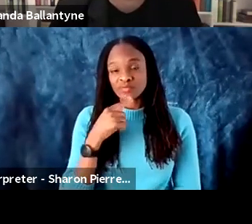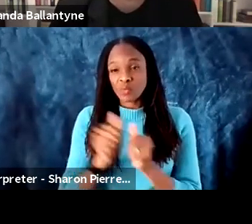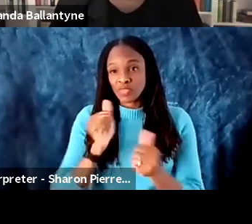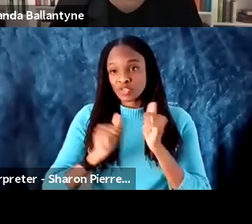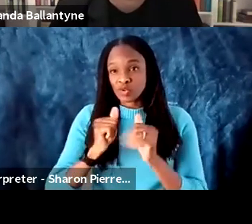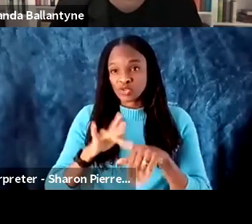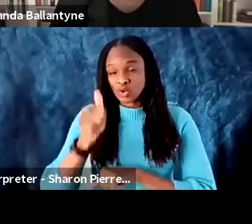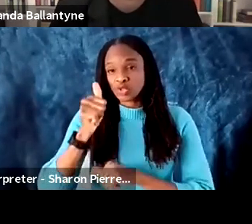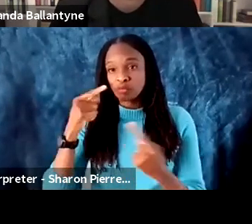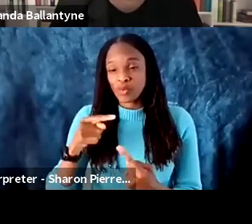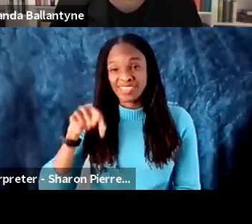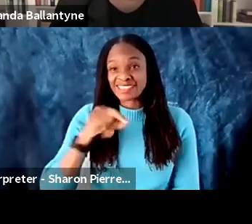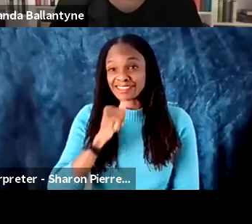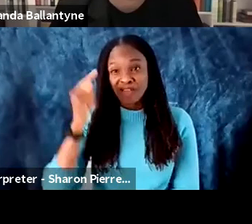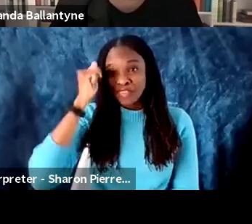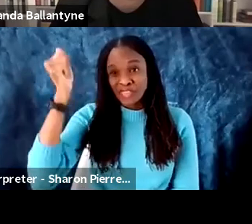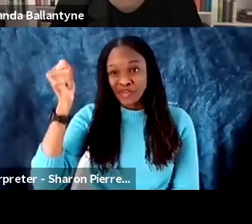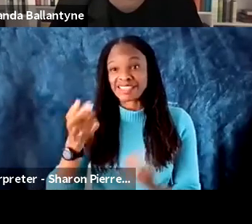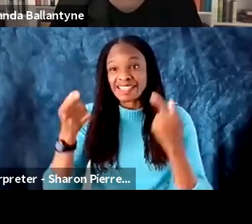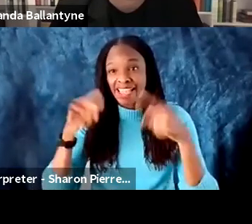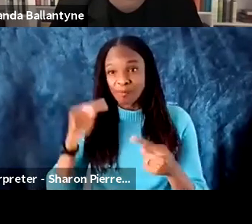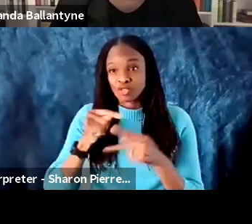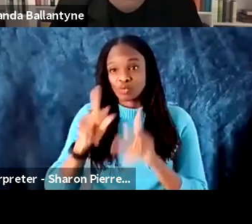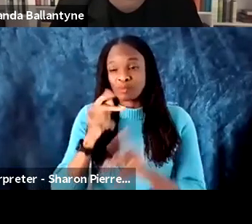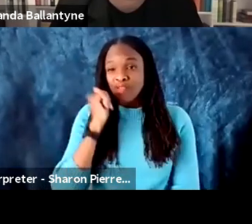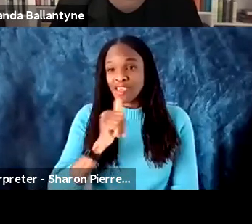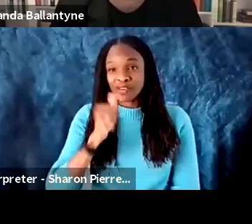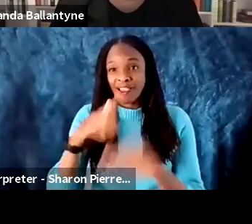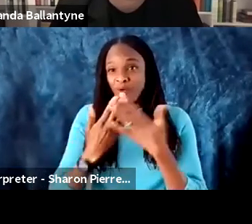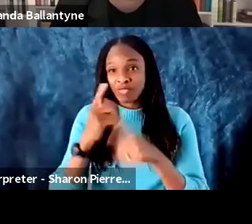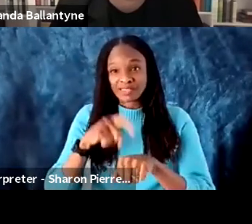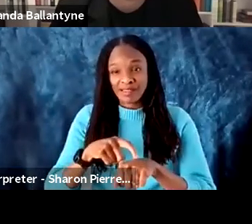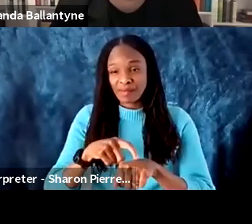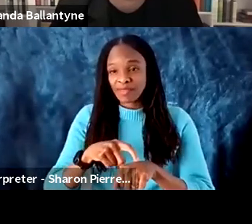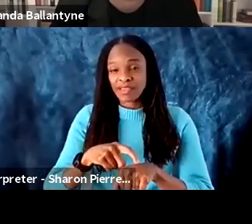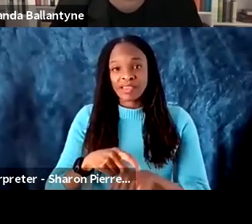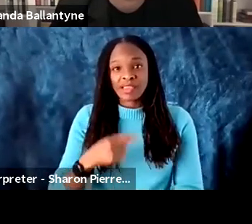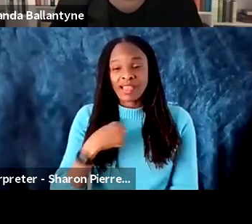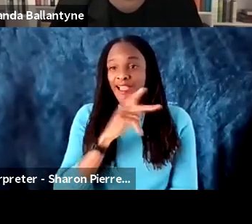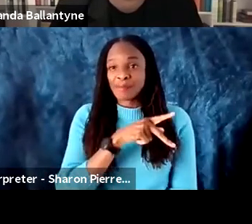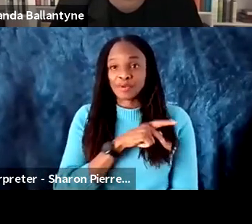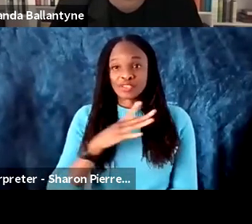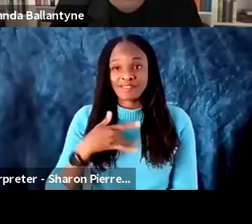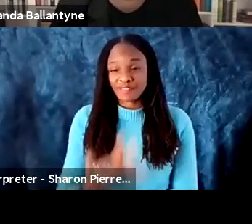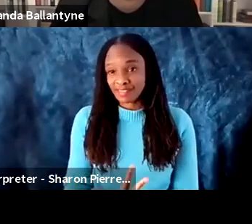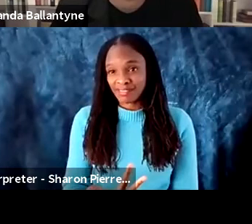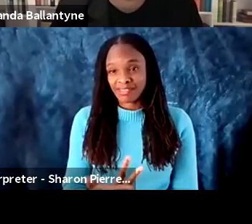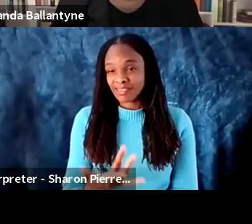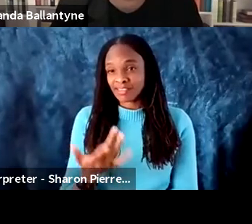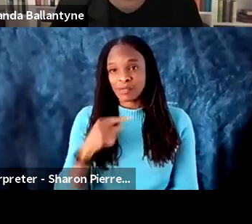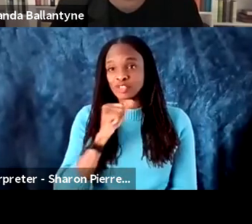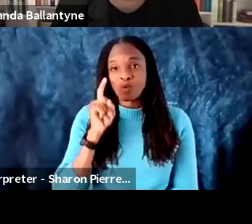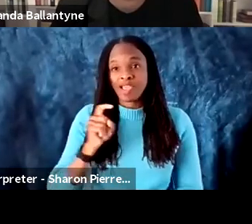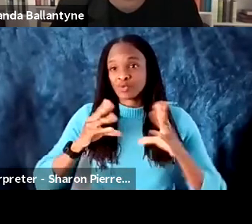is not theoretical. This is happening to people every day, all the time. And I, personally feel that, we don't have to accept